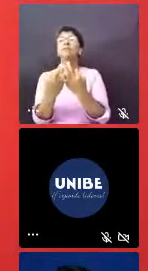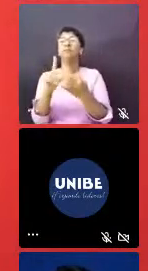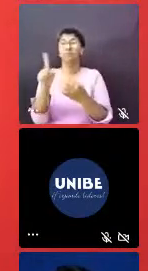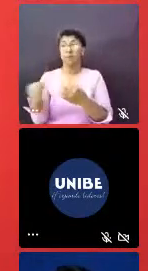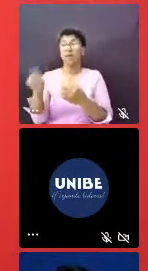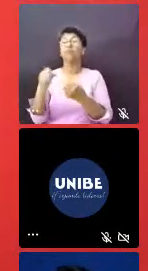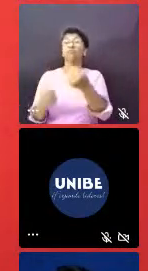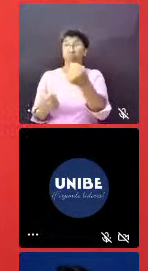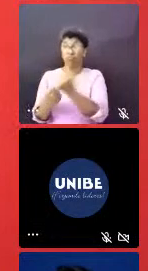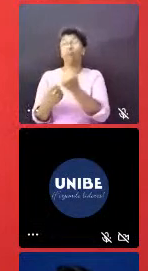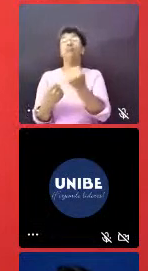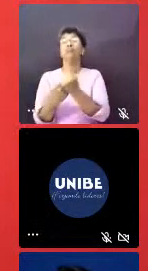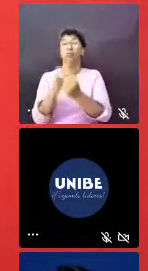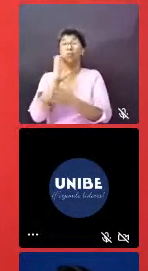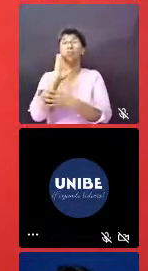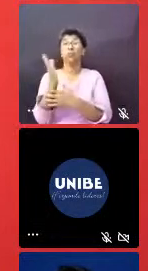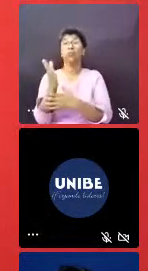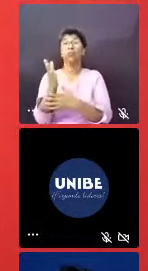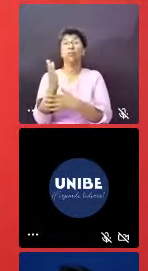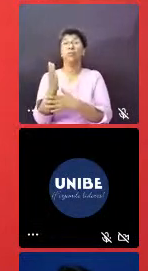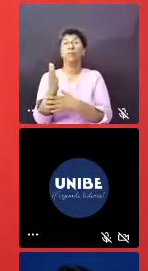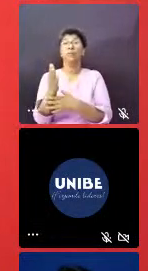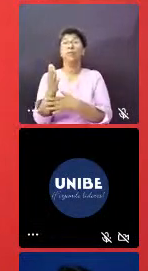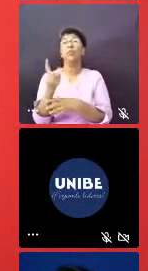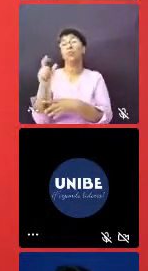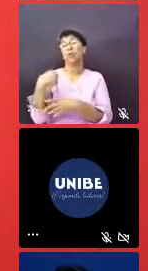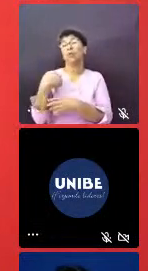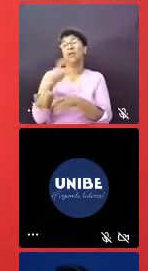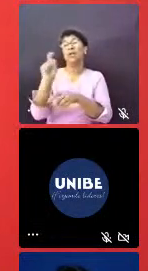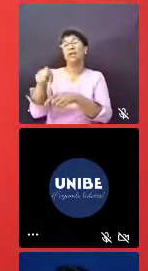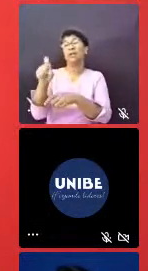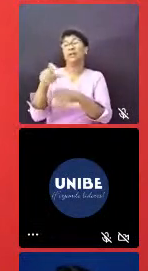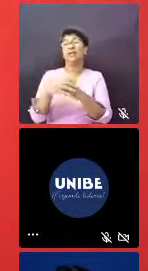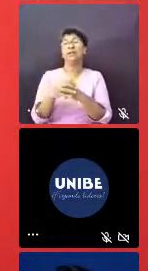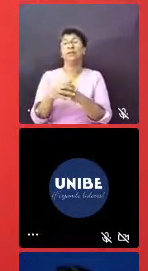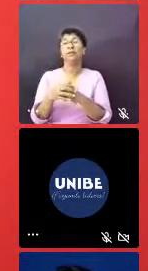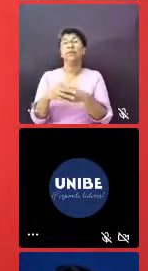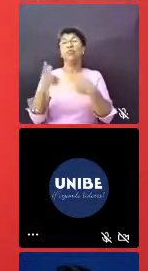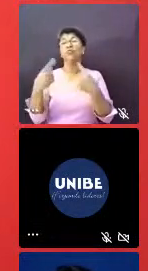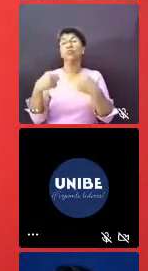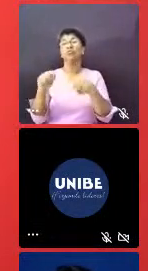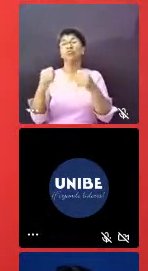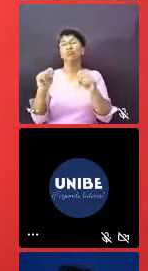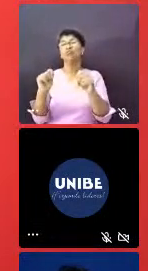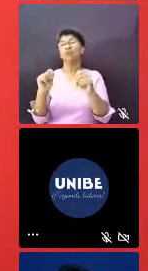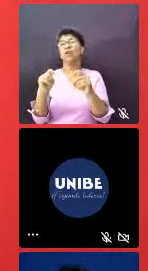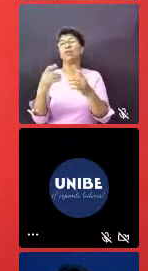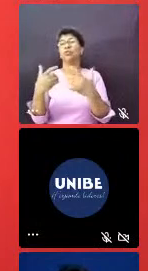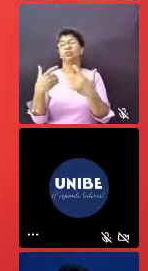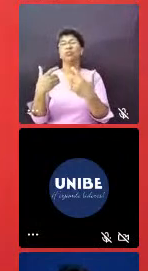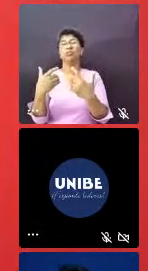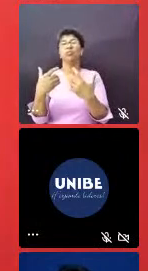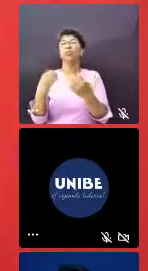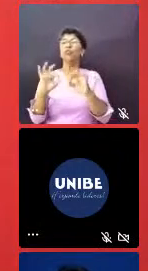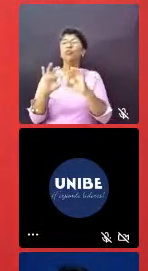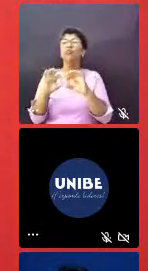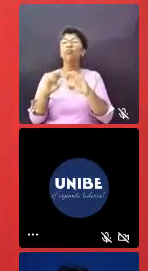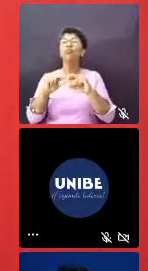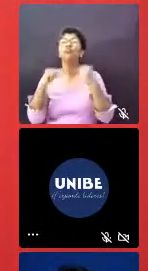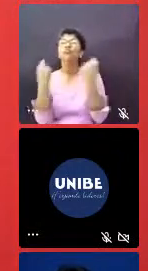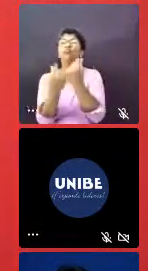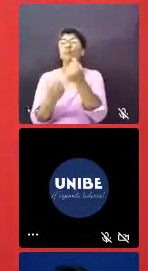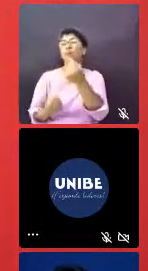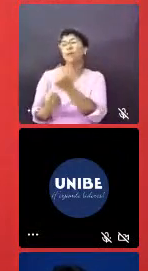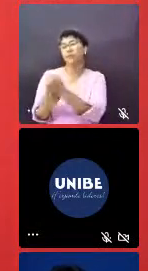them there within their network and trying to build additional net of support.